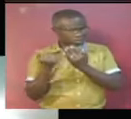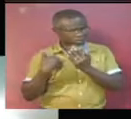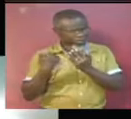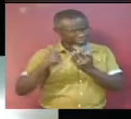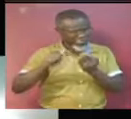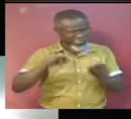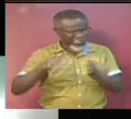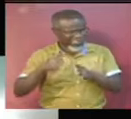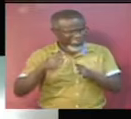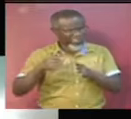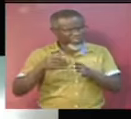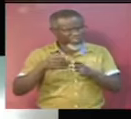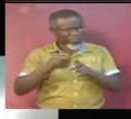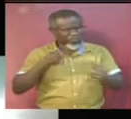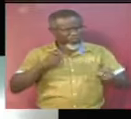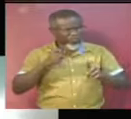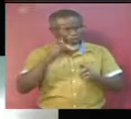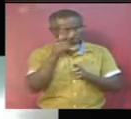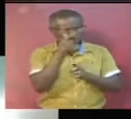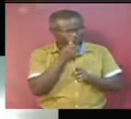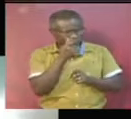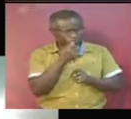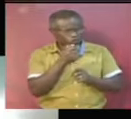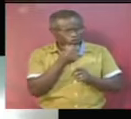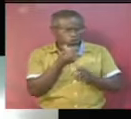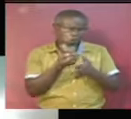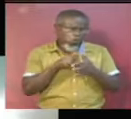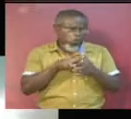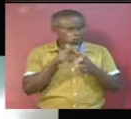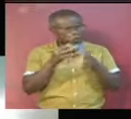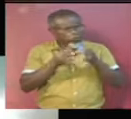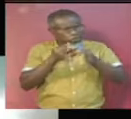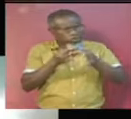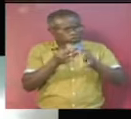been due to influenza, or has COVID somewhat hampered?